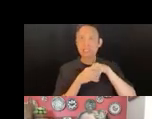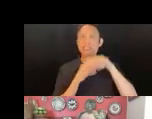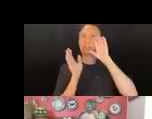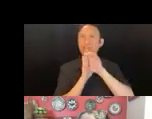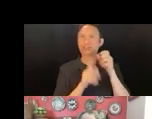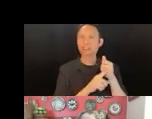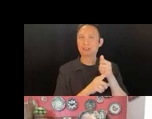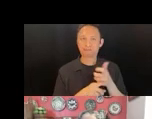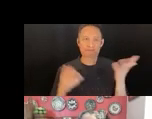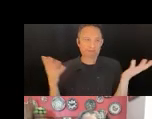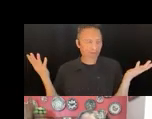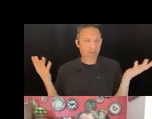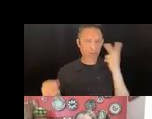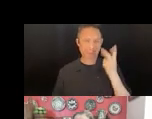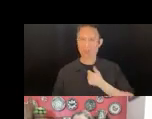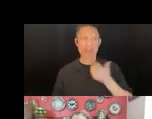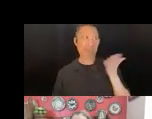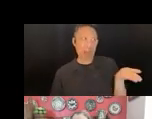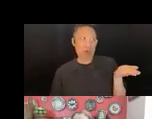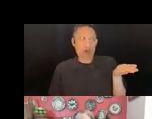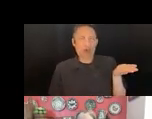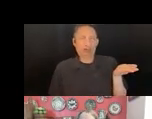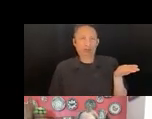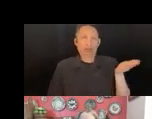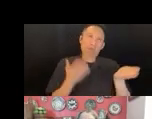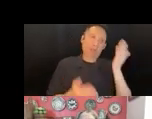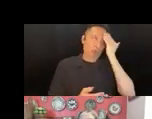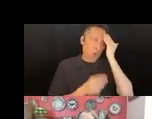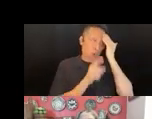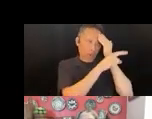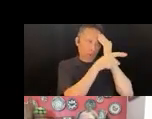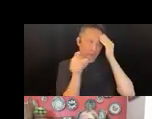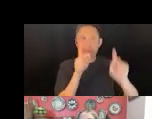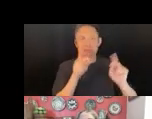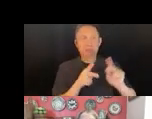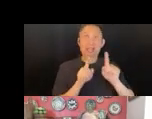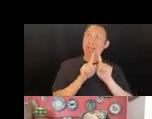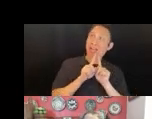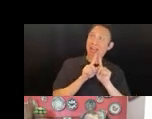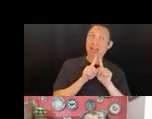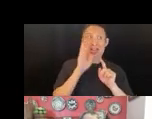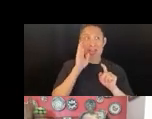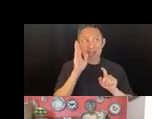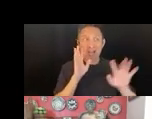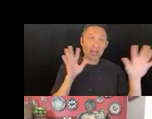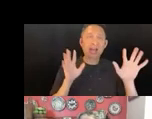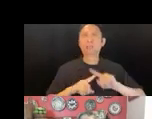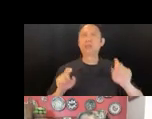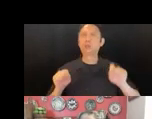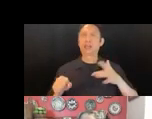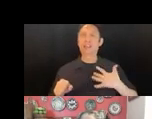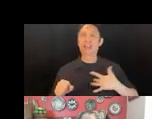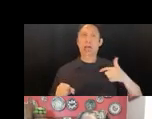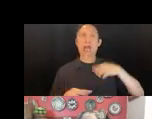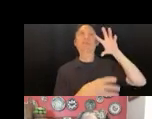screen, I turn up in pictures of, maybe I know the people or whatever. But what I feel like is that you can feel my presence